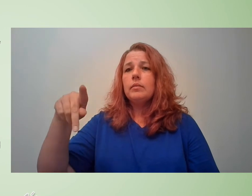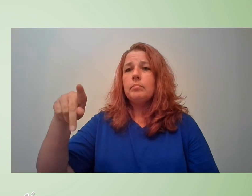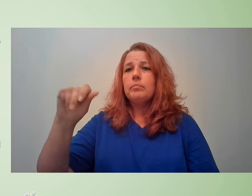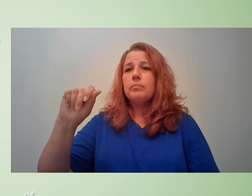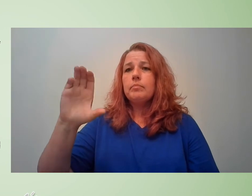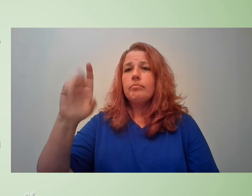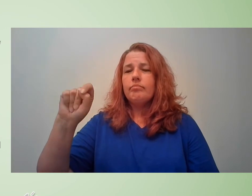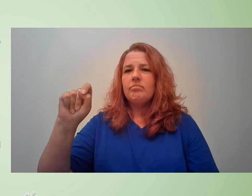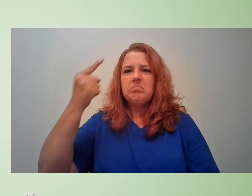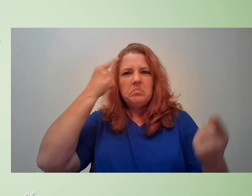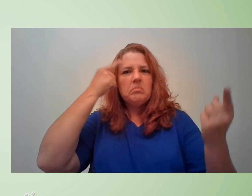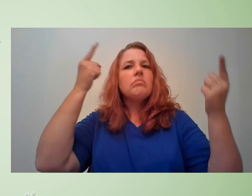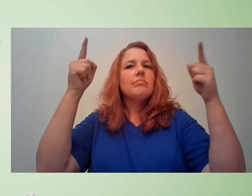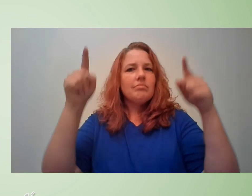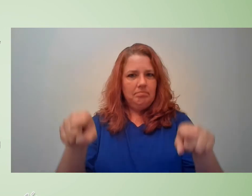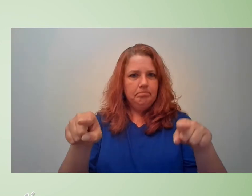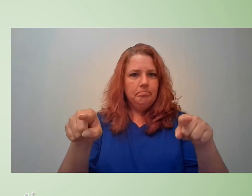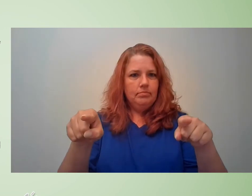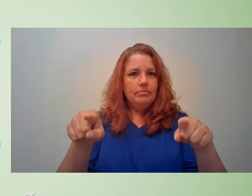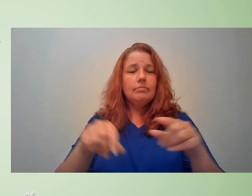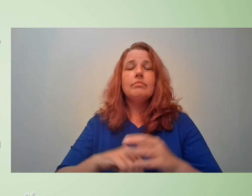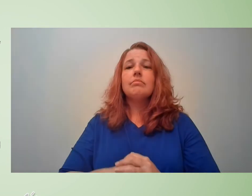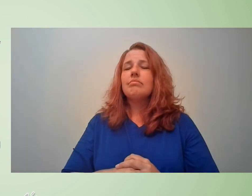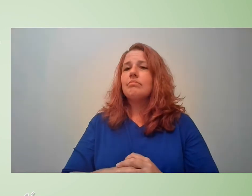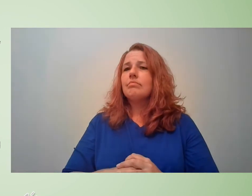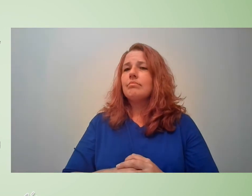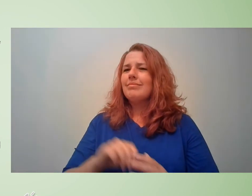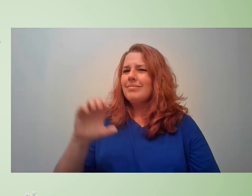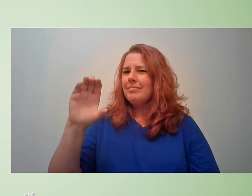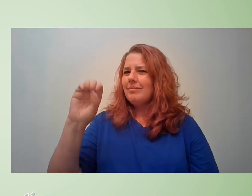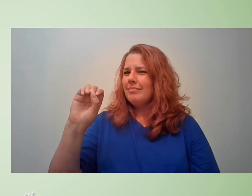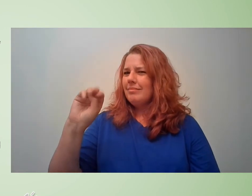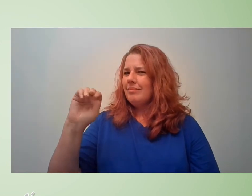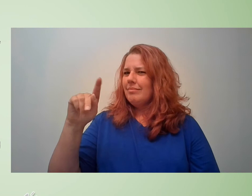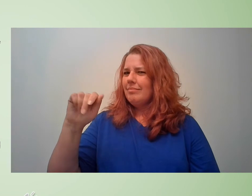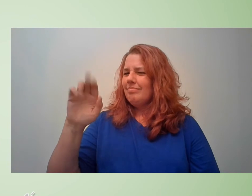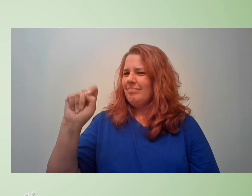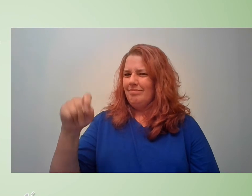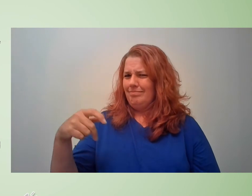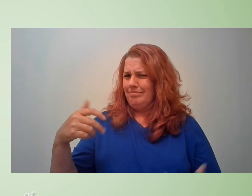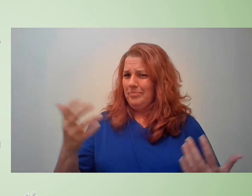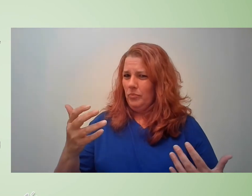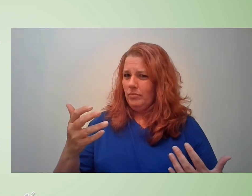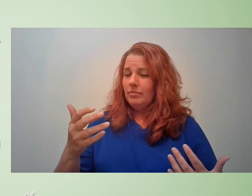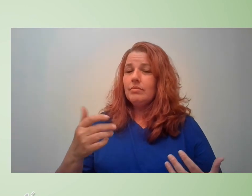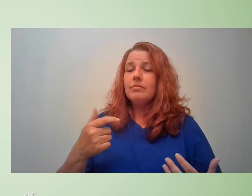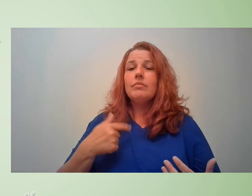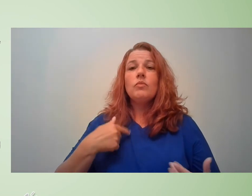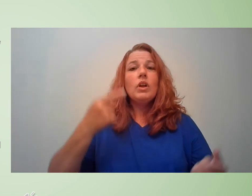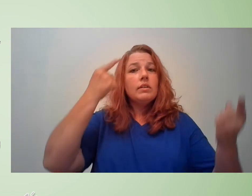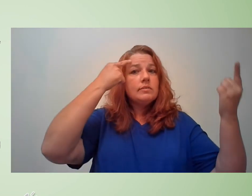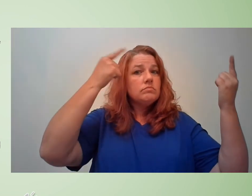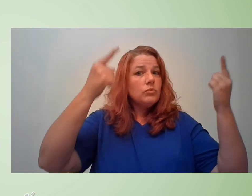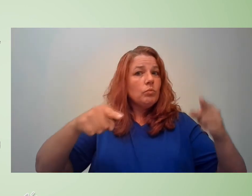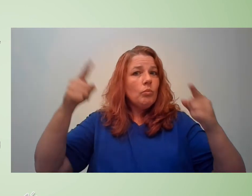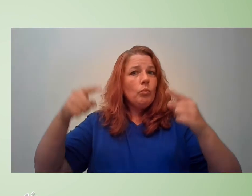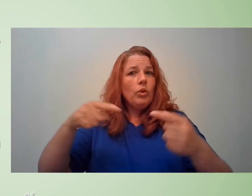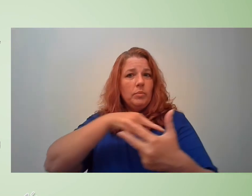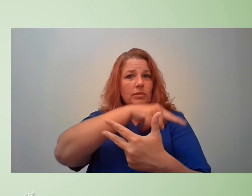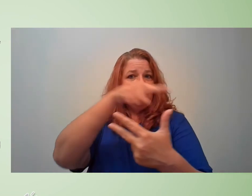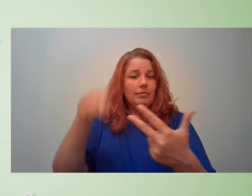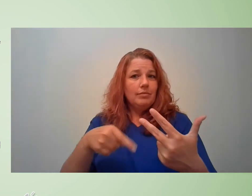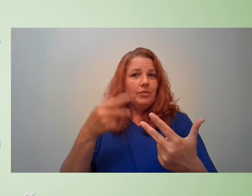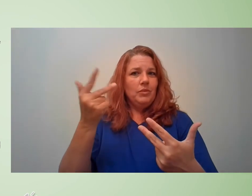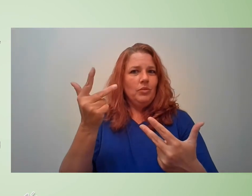families, and students that focuses on 2 to 3 goals that everyone must work together to accomplish. In the past, goals have